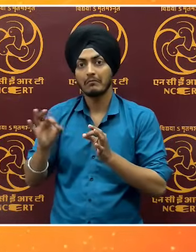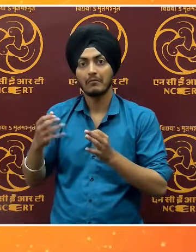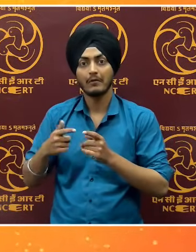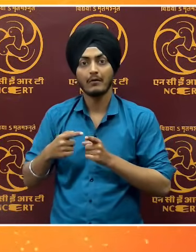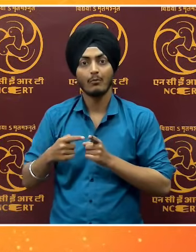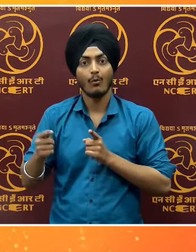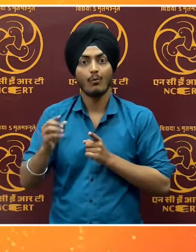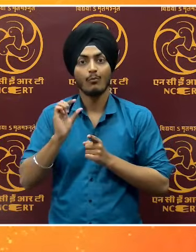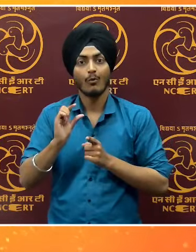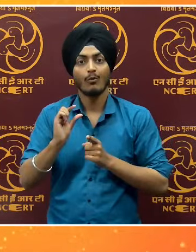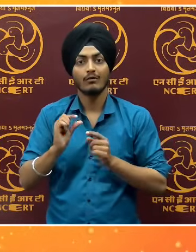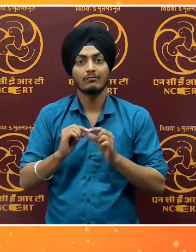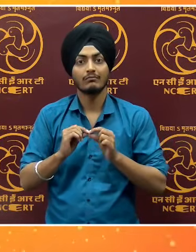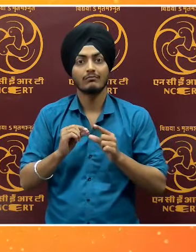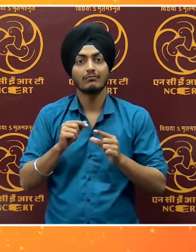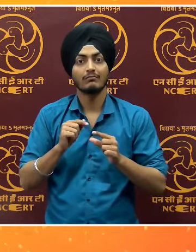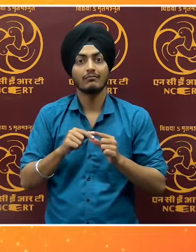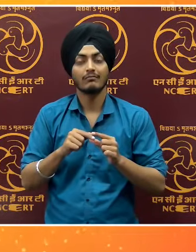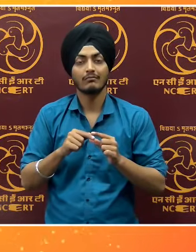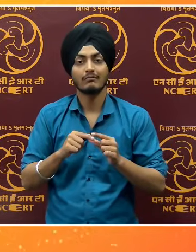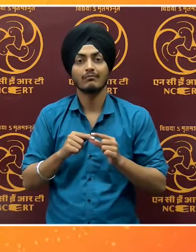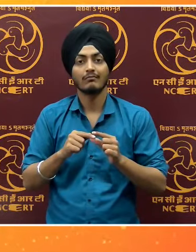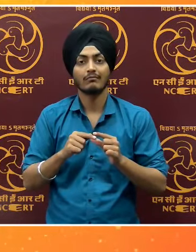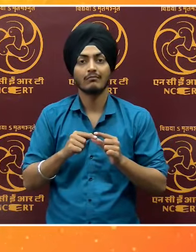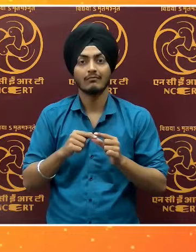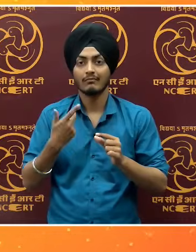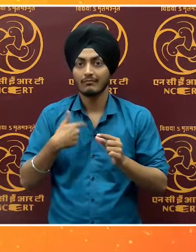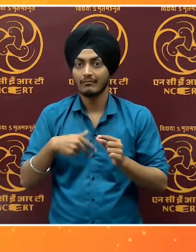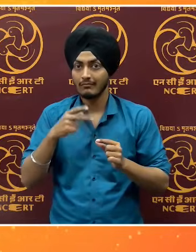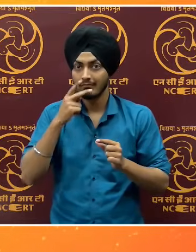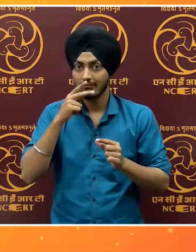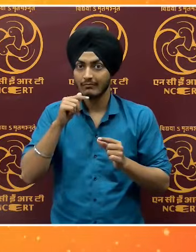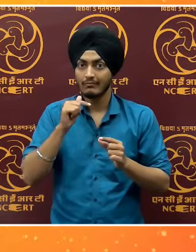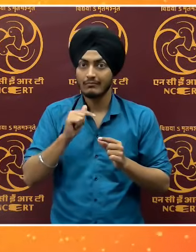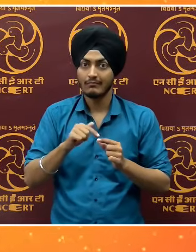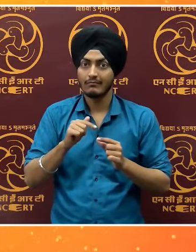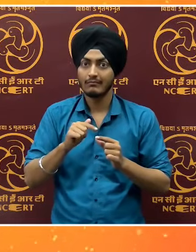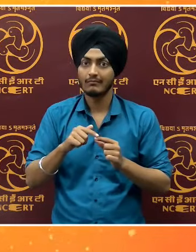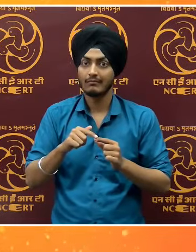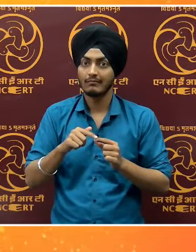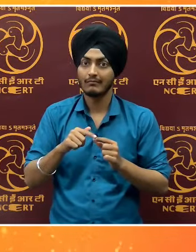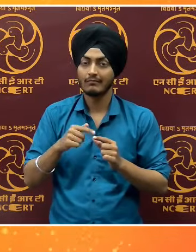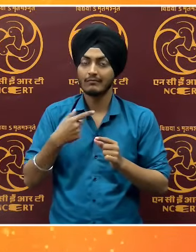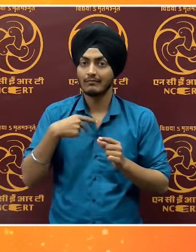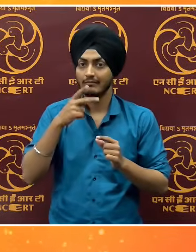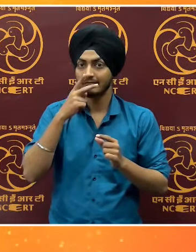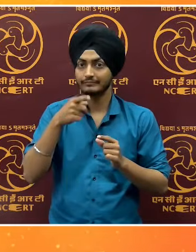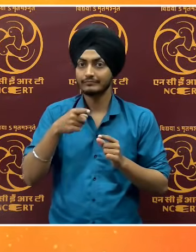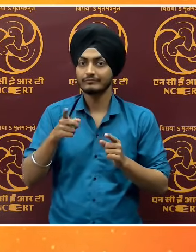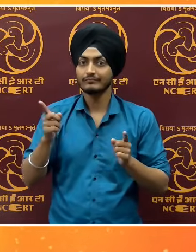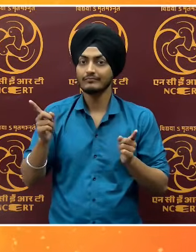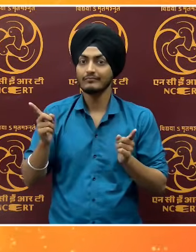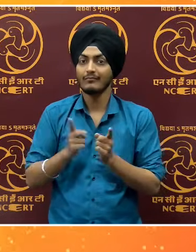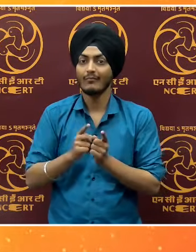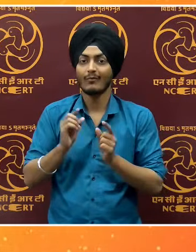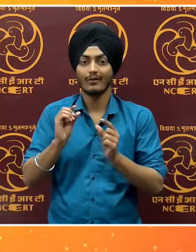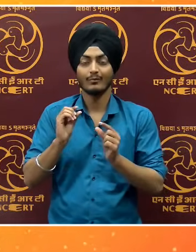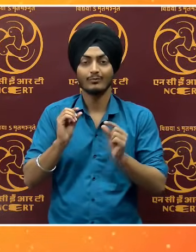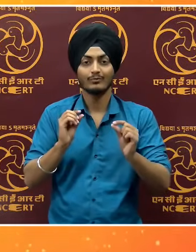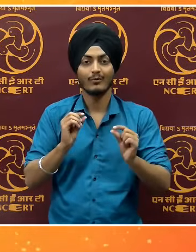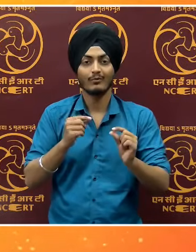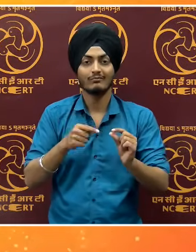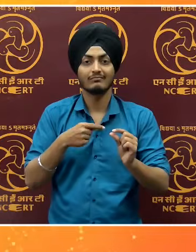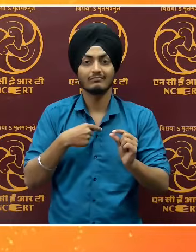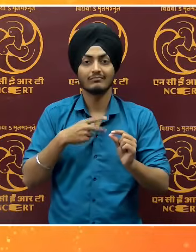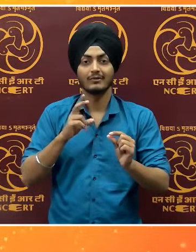one, the collision is greater in small thickness and